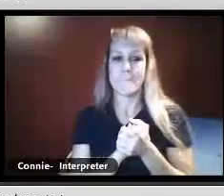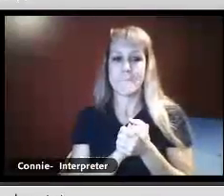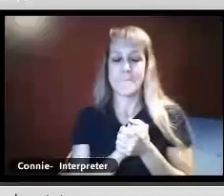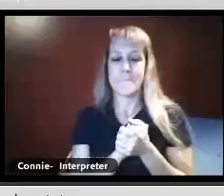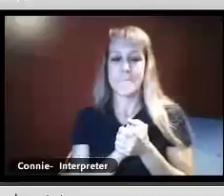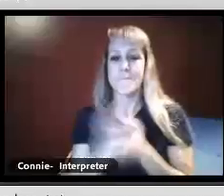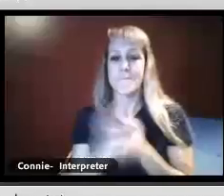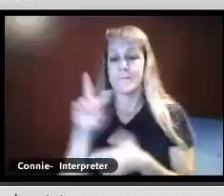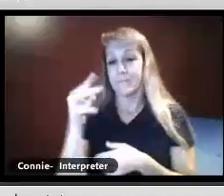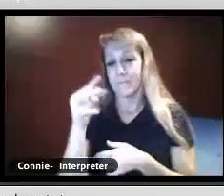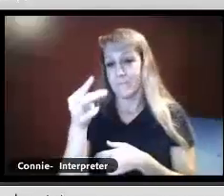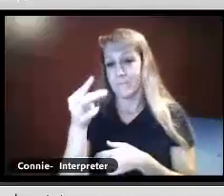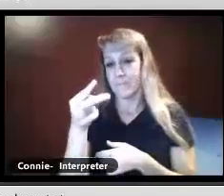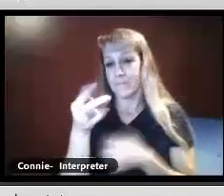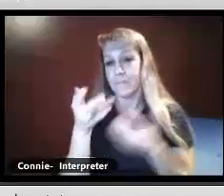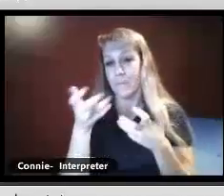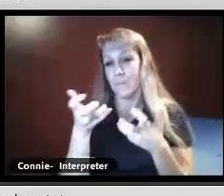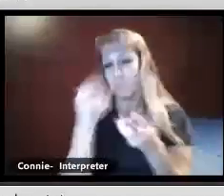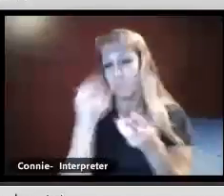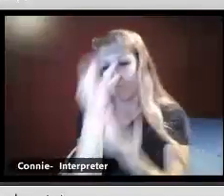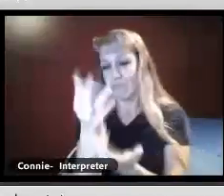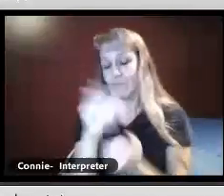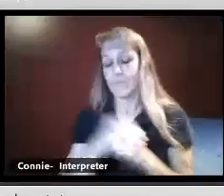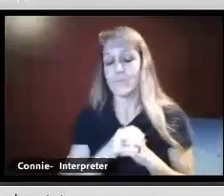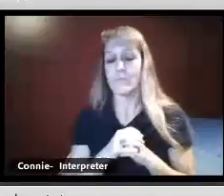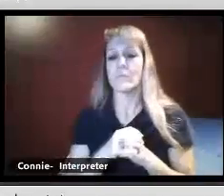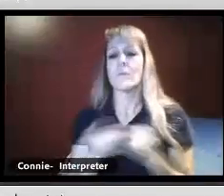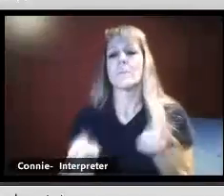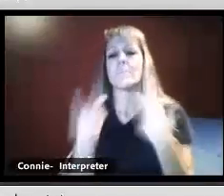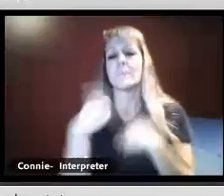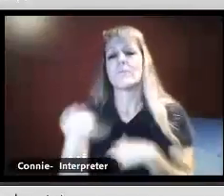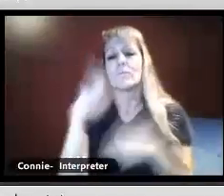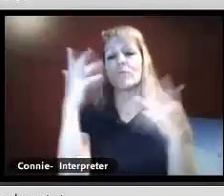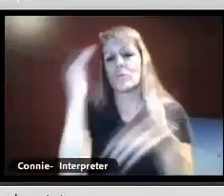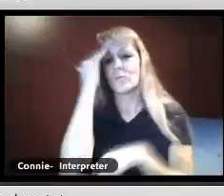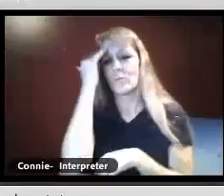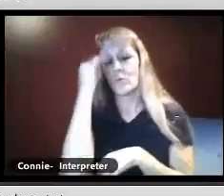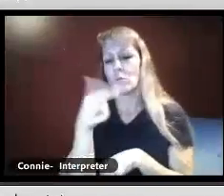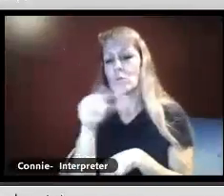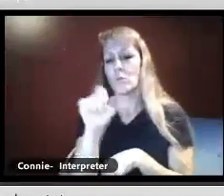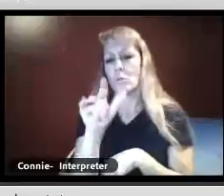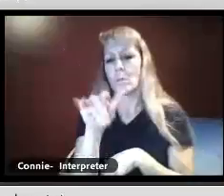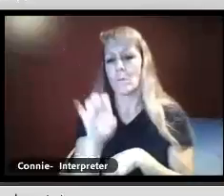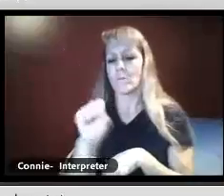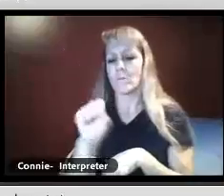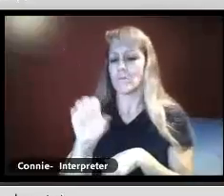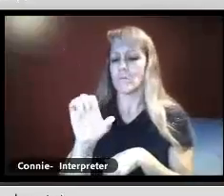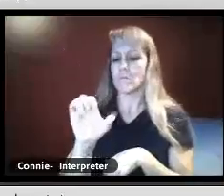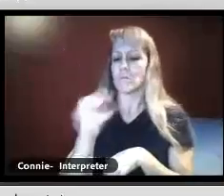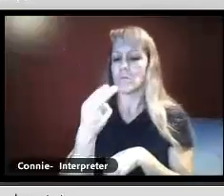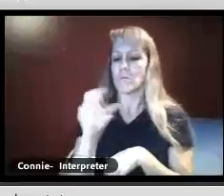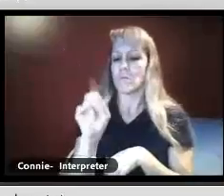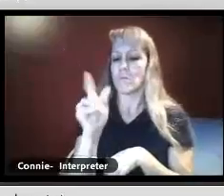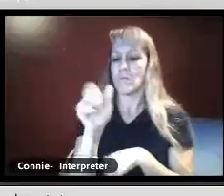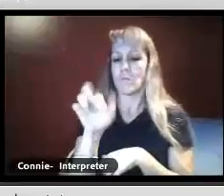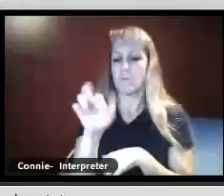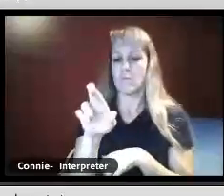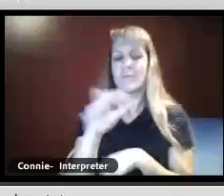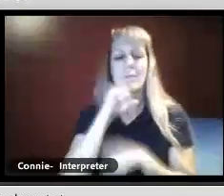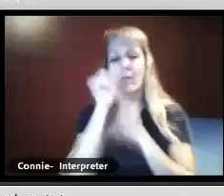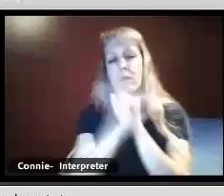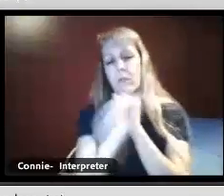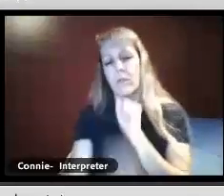The second thing I want you to know about, and I think many of you already do, is Google Scholar. I'm not going to belabor the point for too long, but there